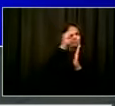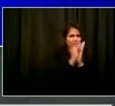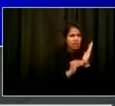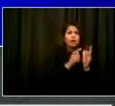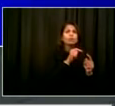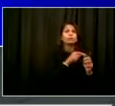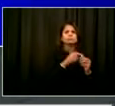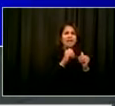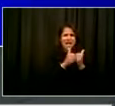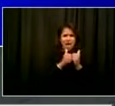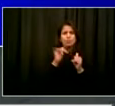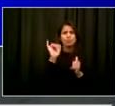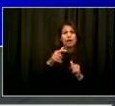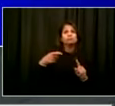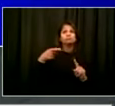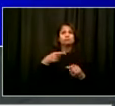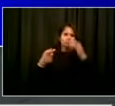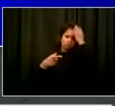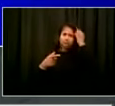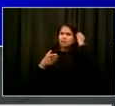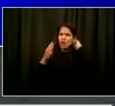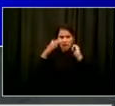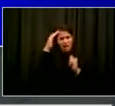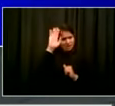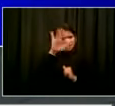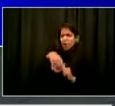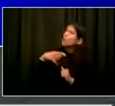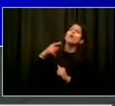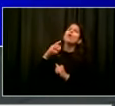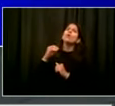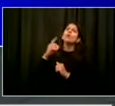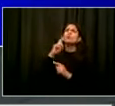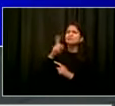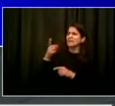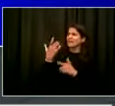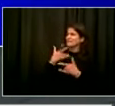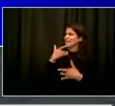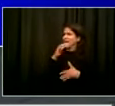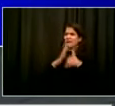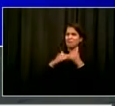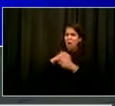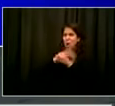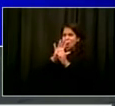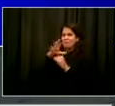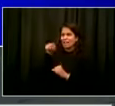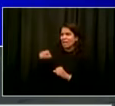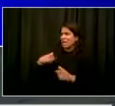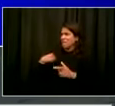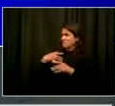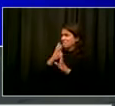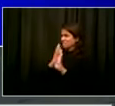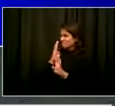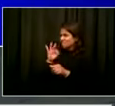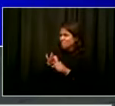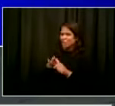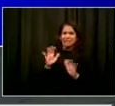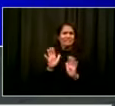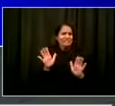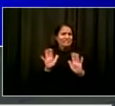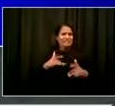nyc.gov/votesafe in 13 languages, the top 13 spoken citywide. For those who choose to